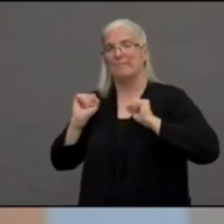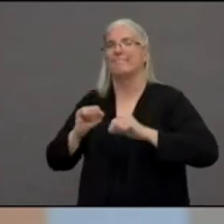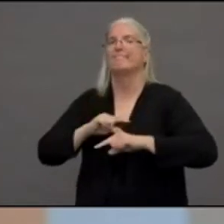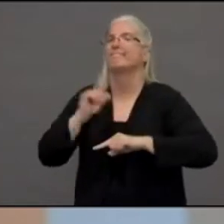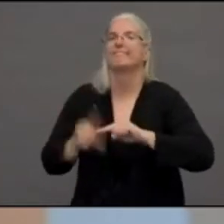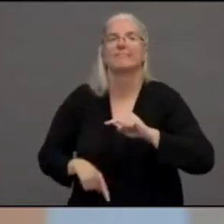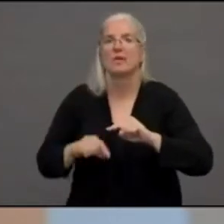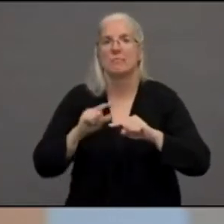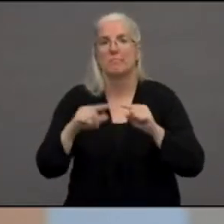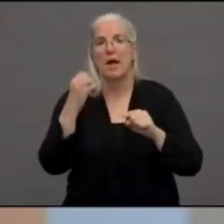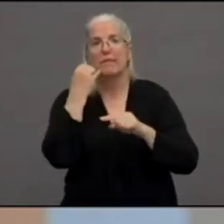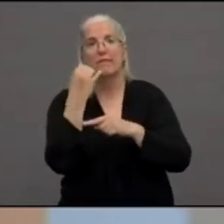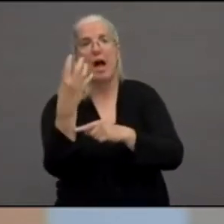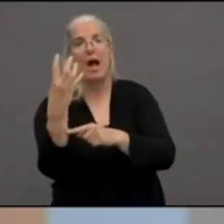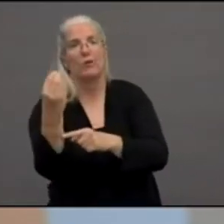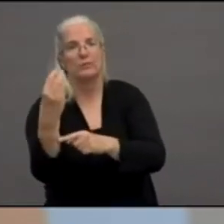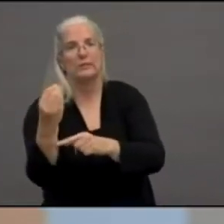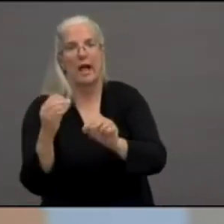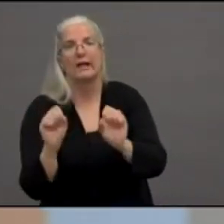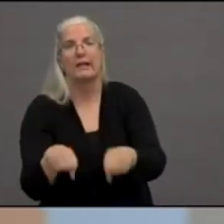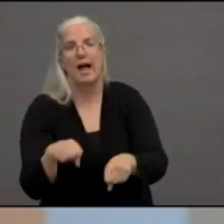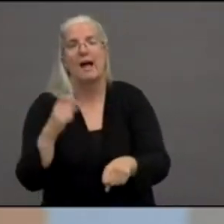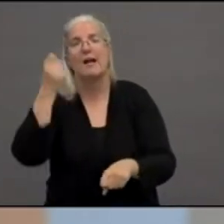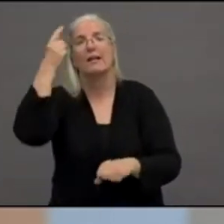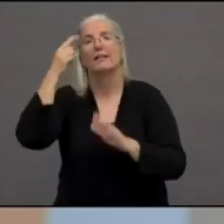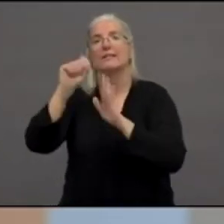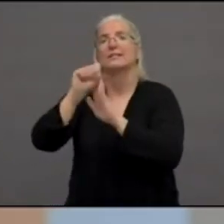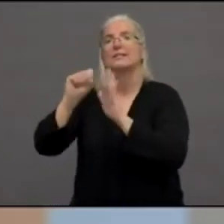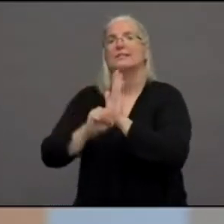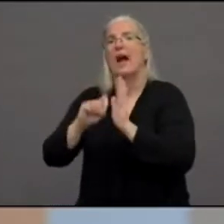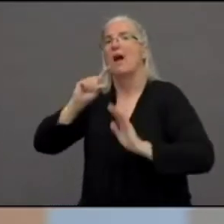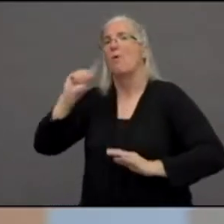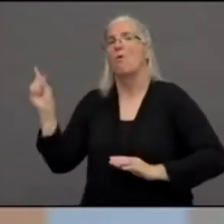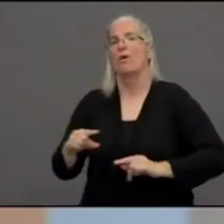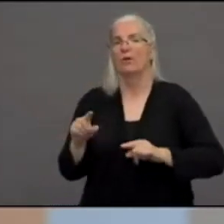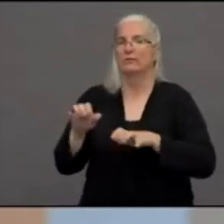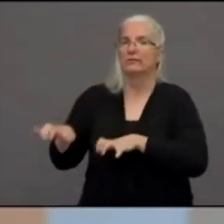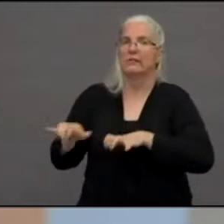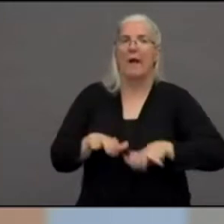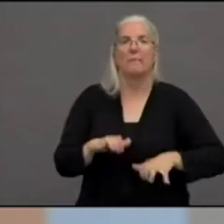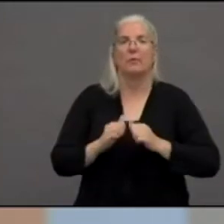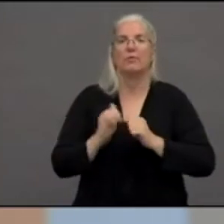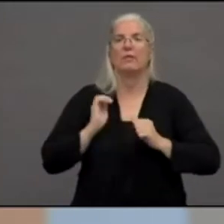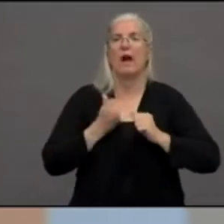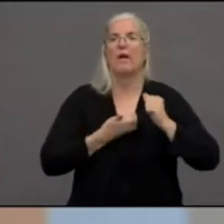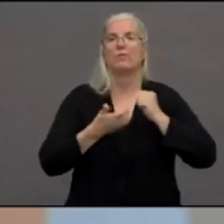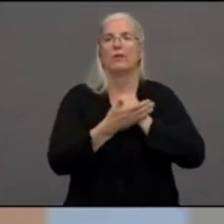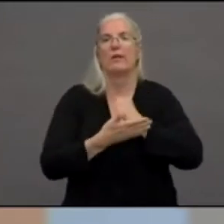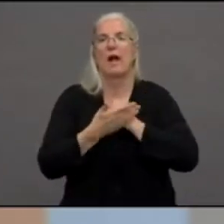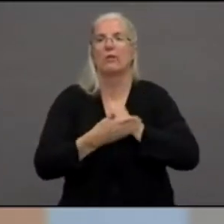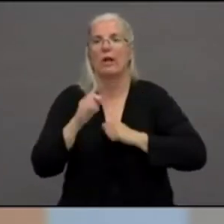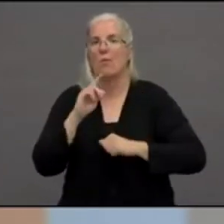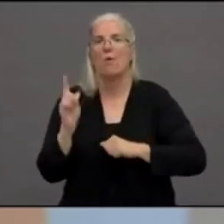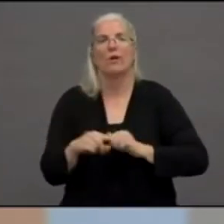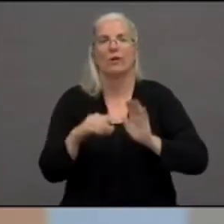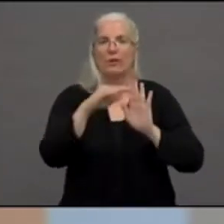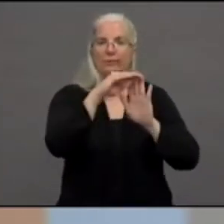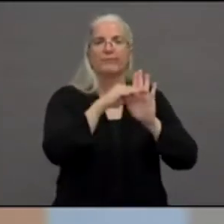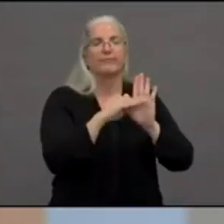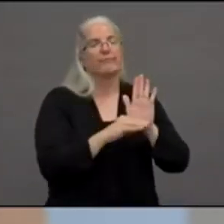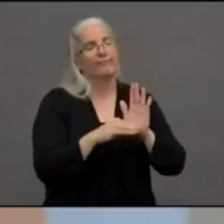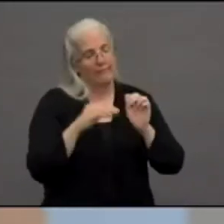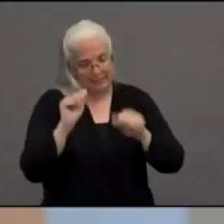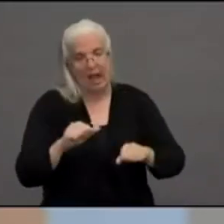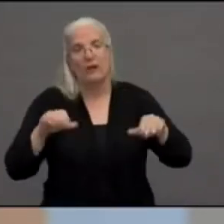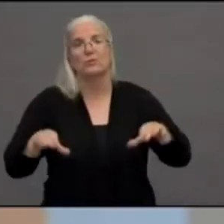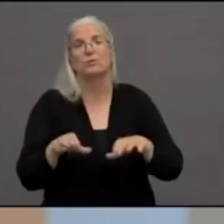state, as well as our directives, allow for gyms to continue their activities outdoors. So the minute they move that operation